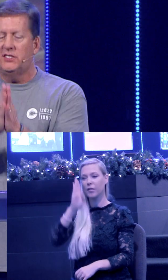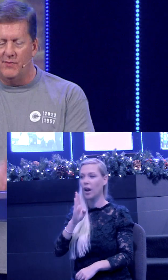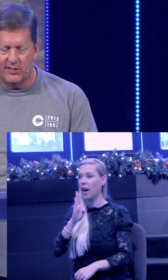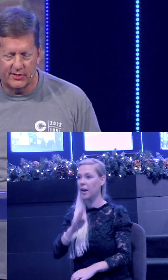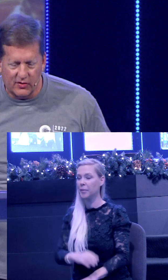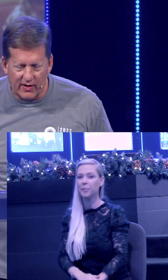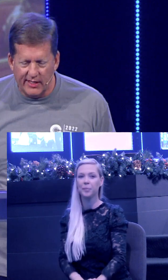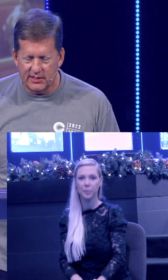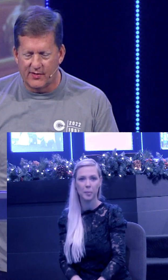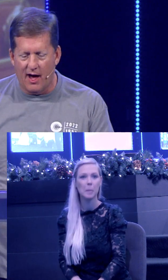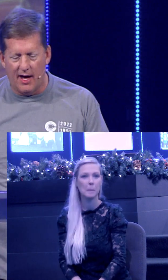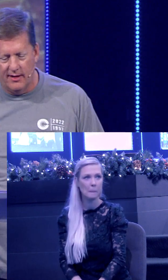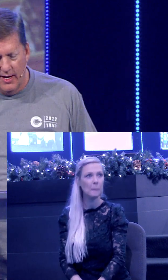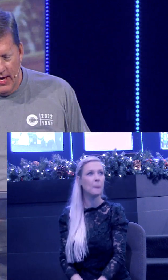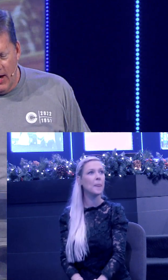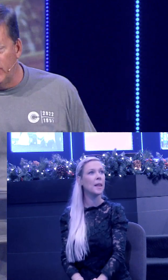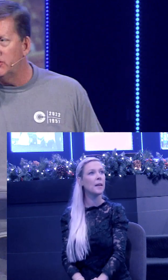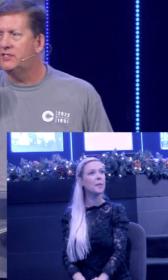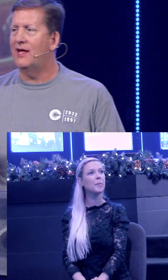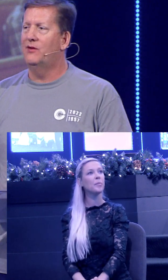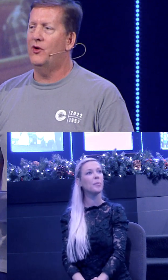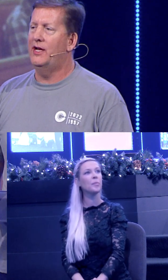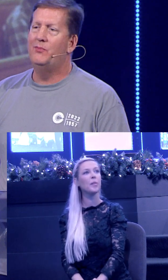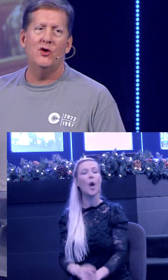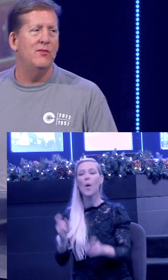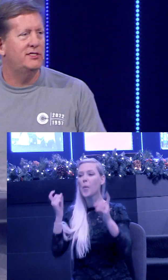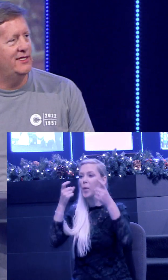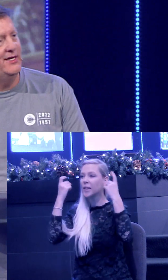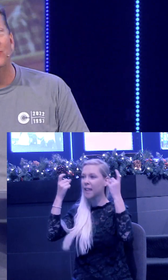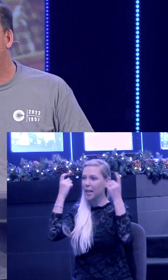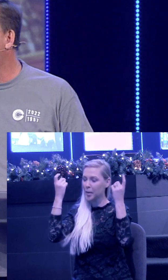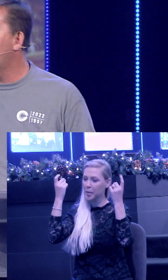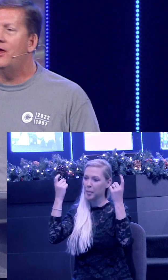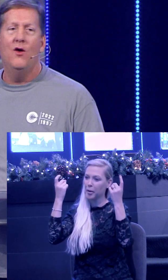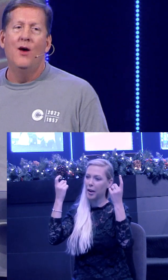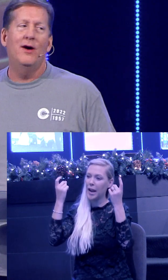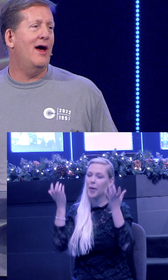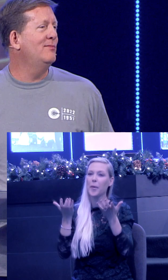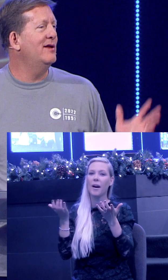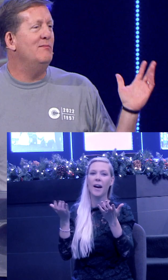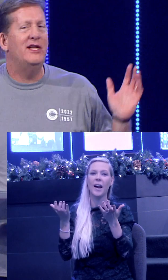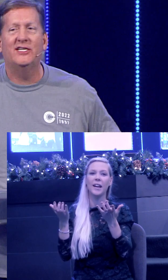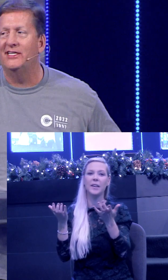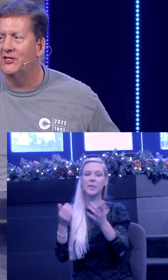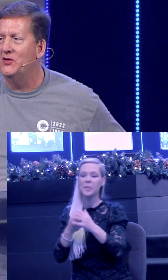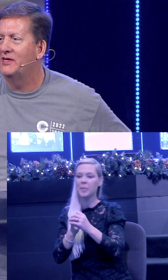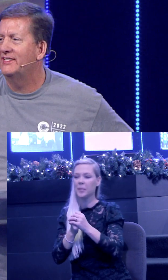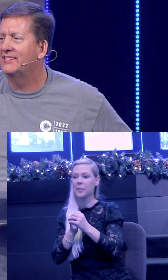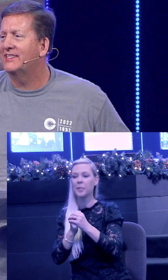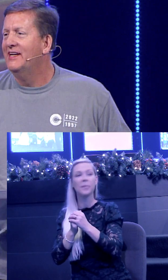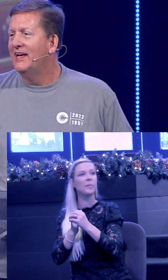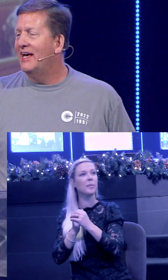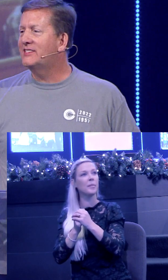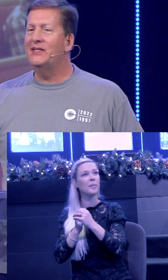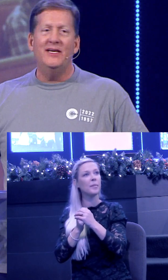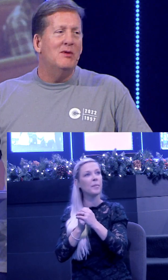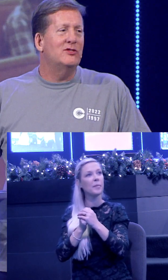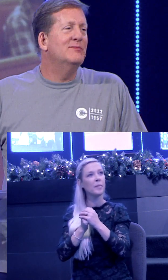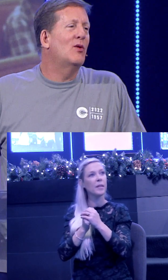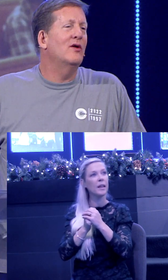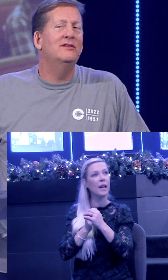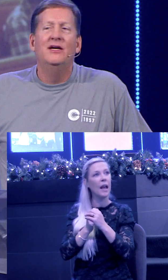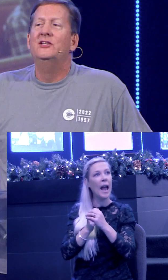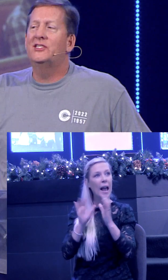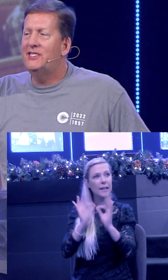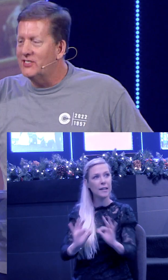want anyone to miss the grace of God. And we just celebrated. Bill mentioned it was on the video, but I'm gonna mention it too because it's the